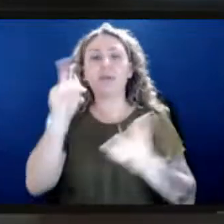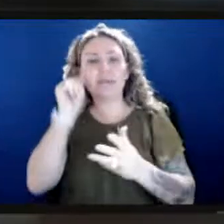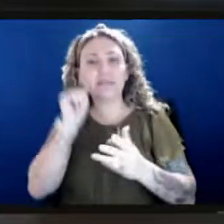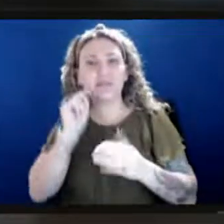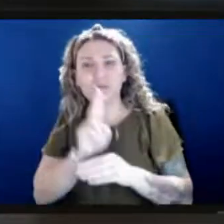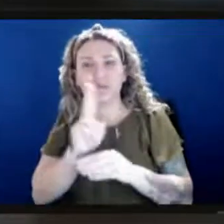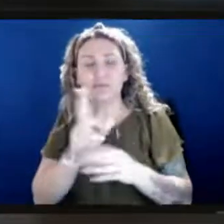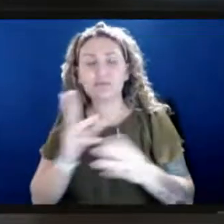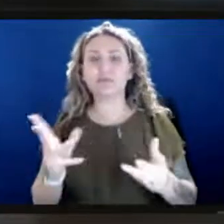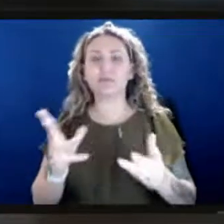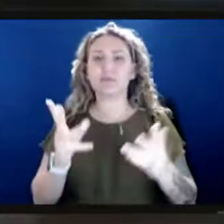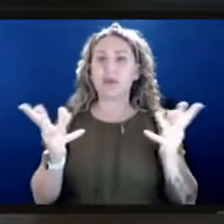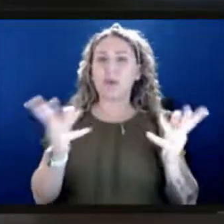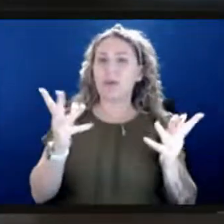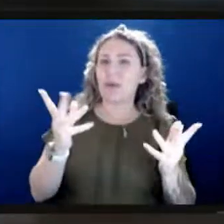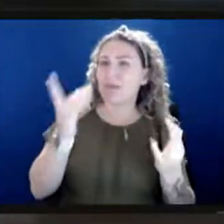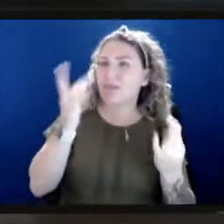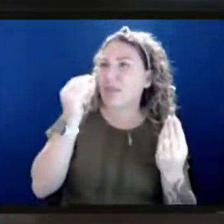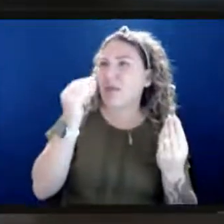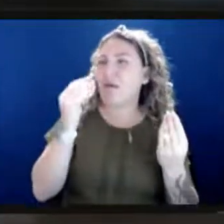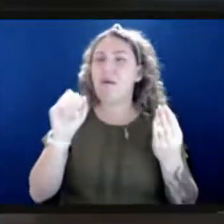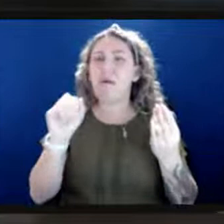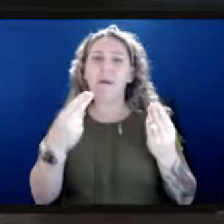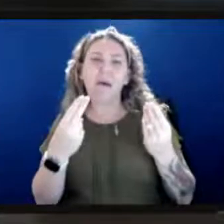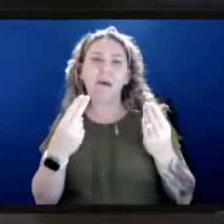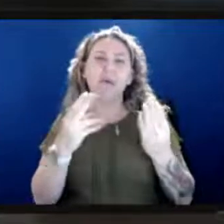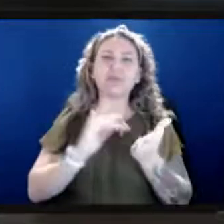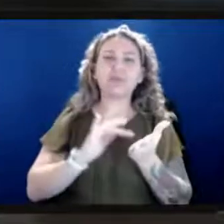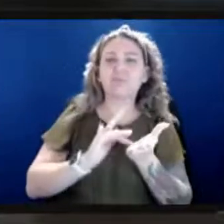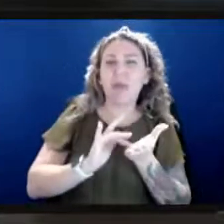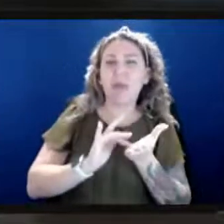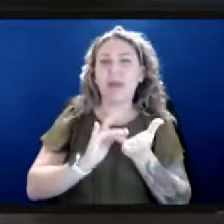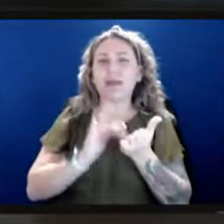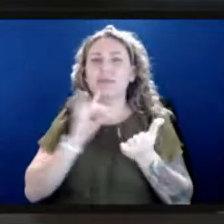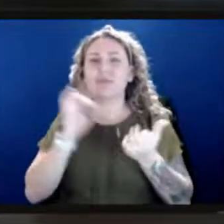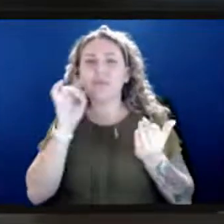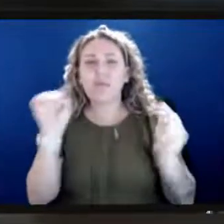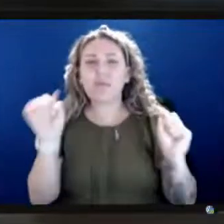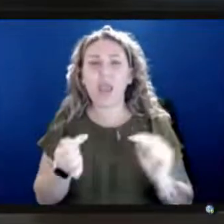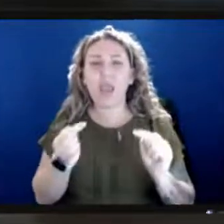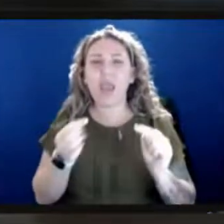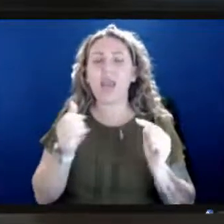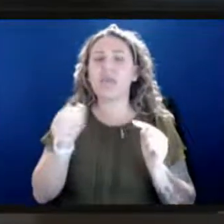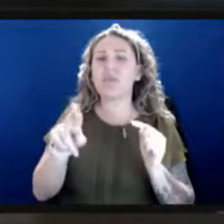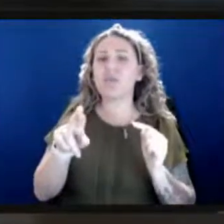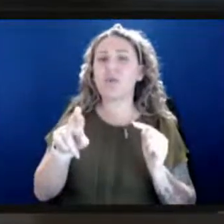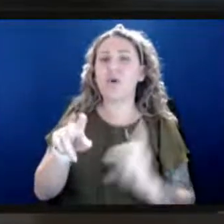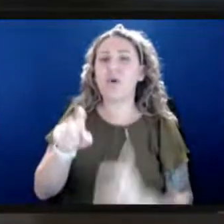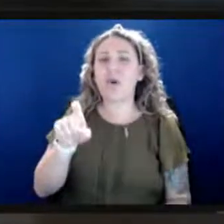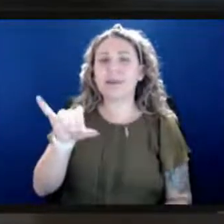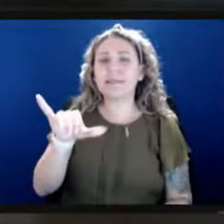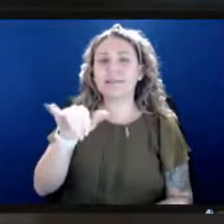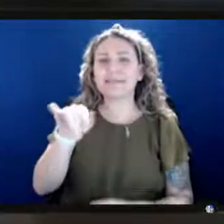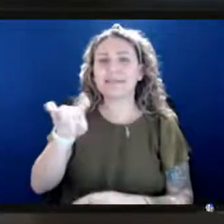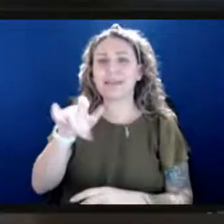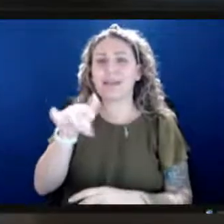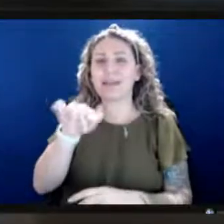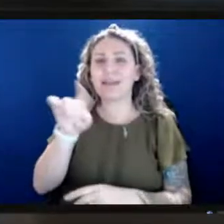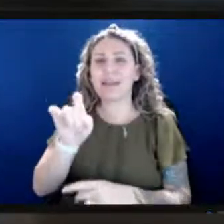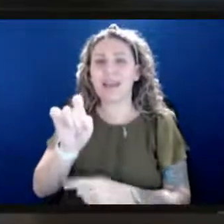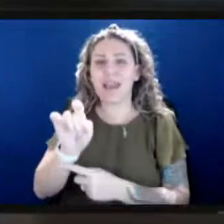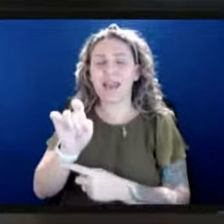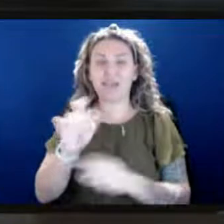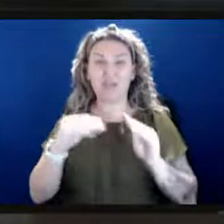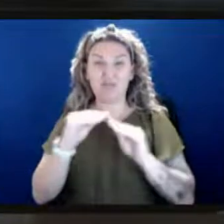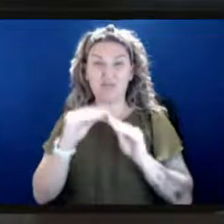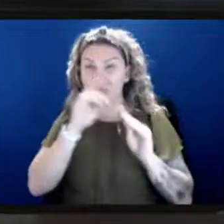an opioid painkiller or a Xanax is now more likely to be a counterfeit tablet containing